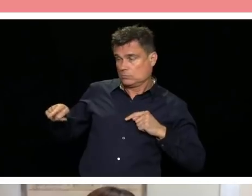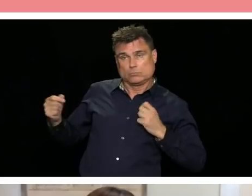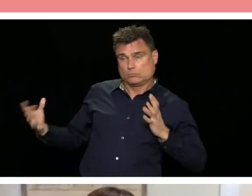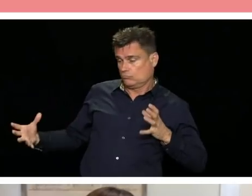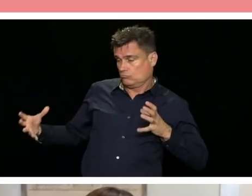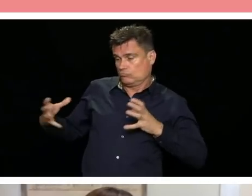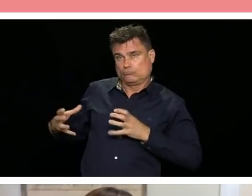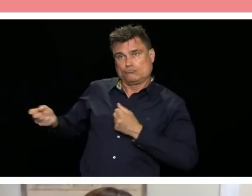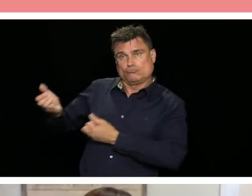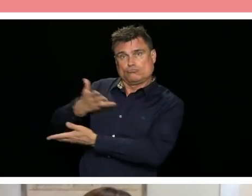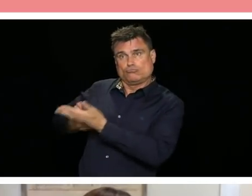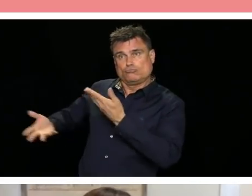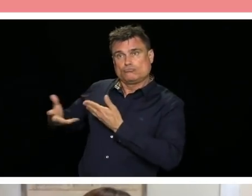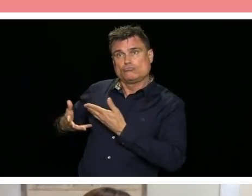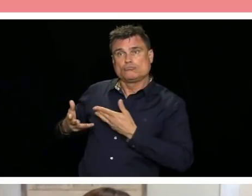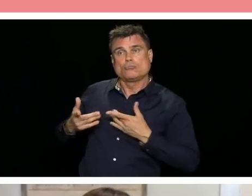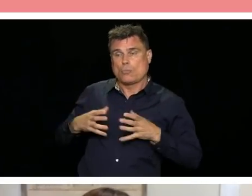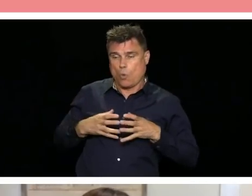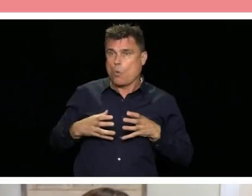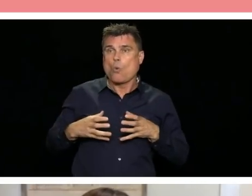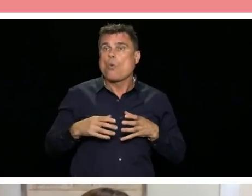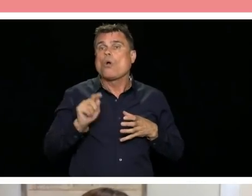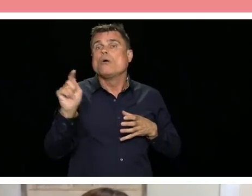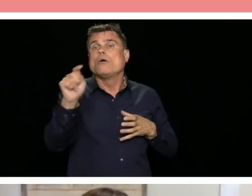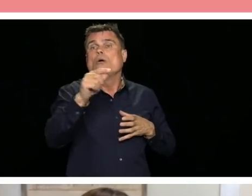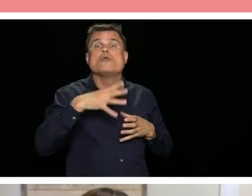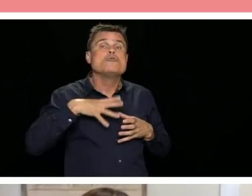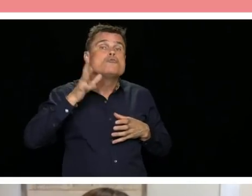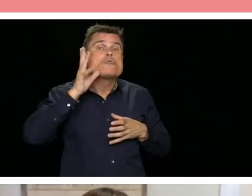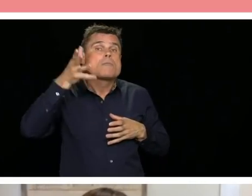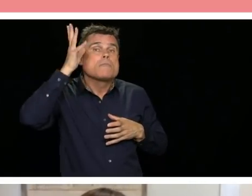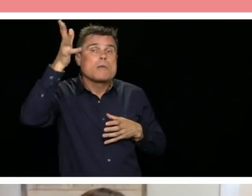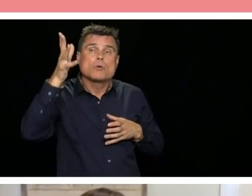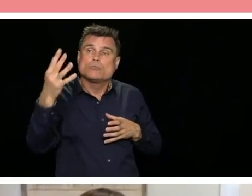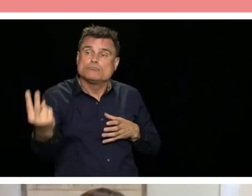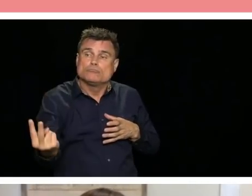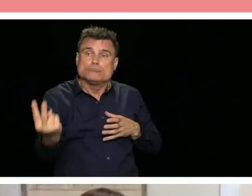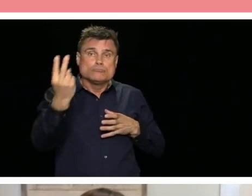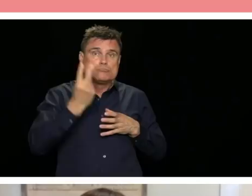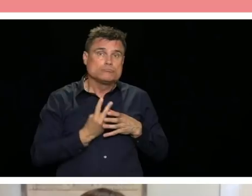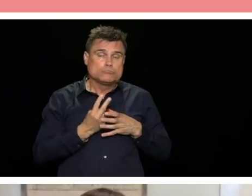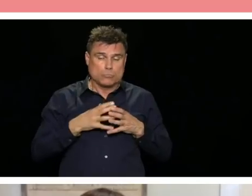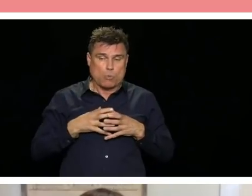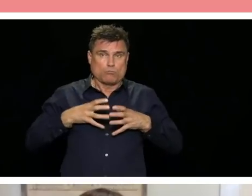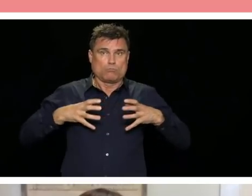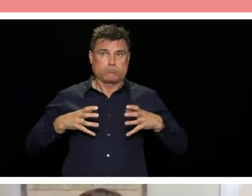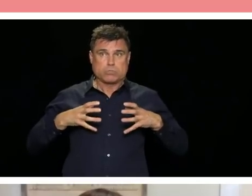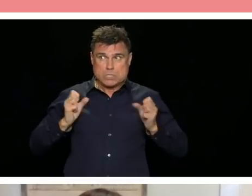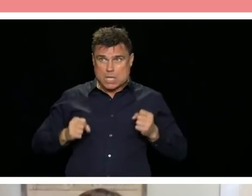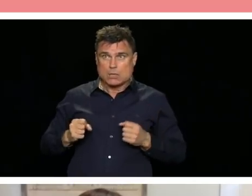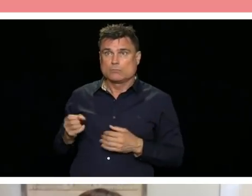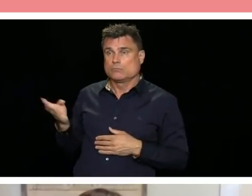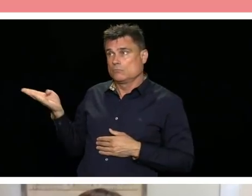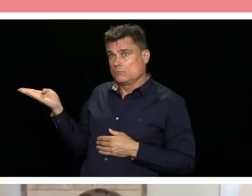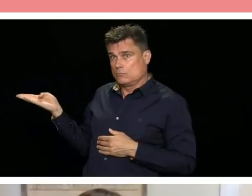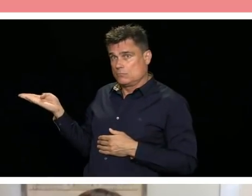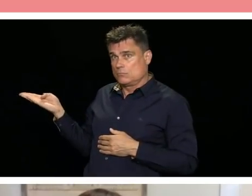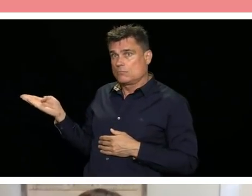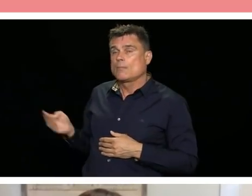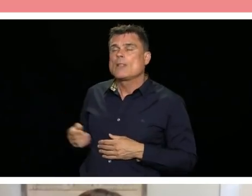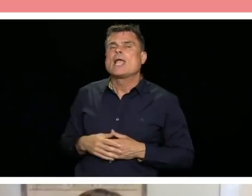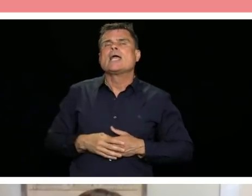This is a question that gets asked in my family quite a bit as well. The answer is